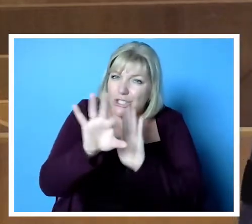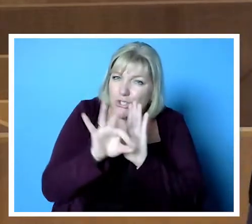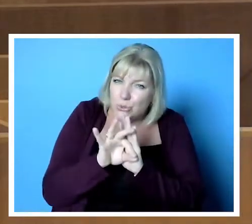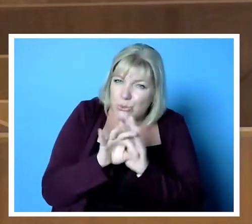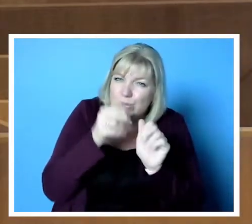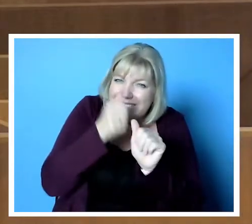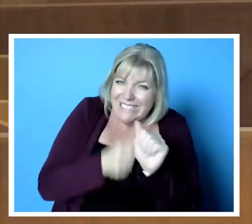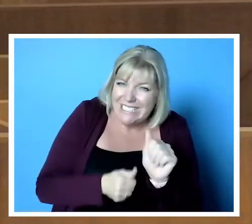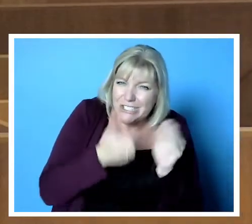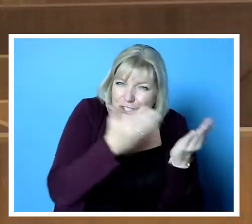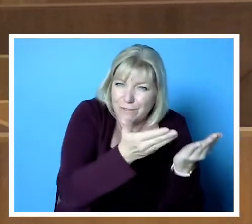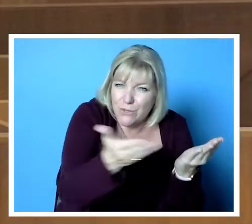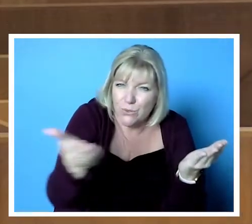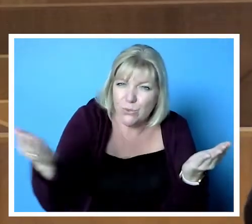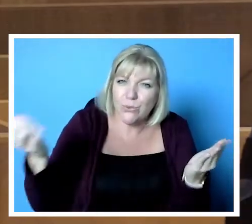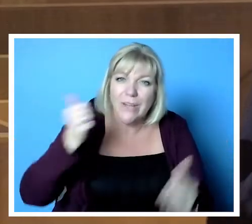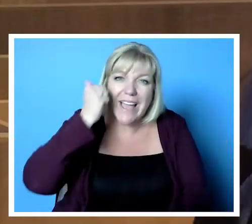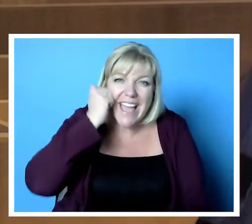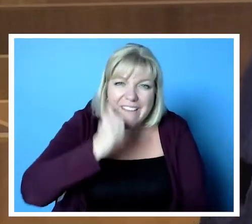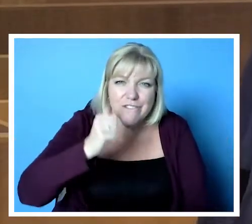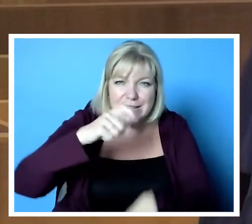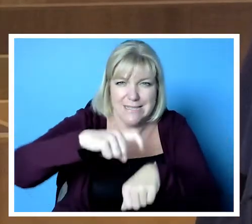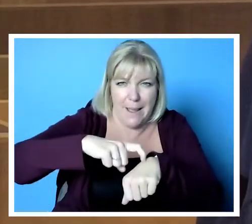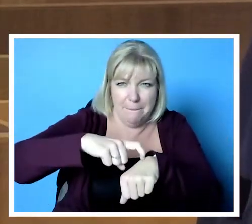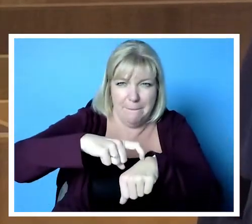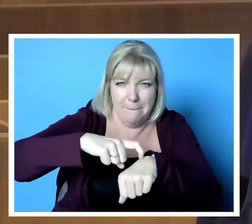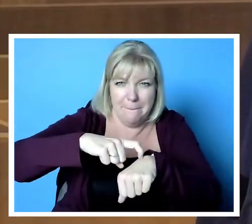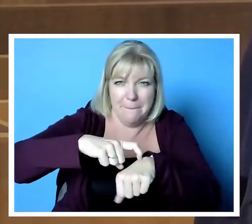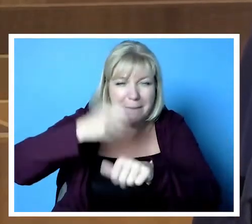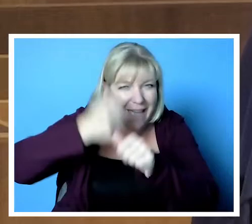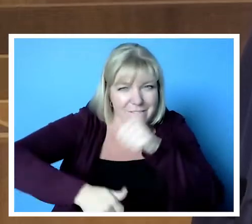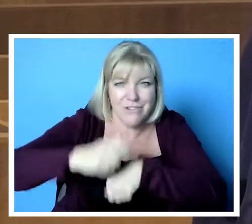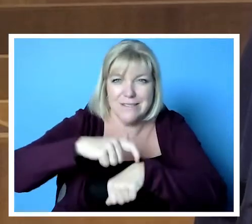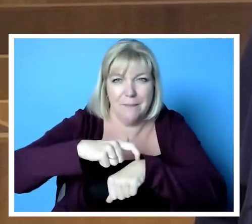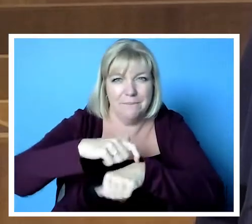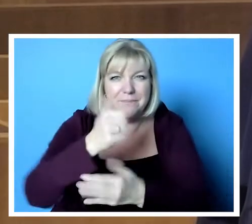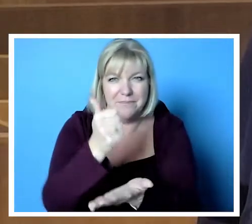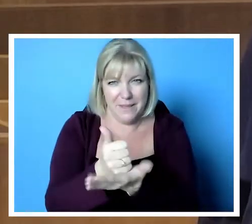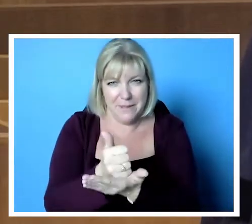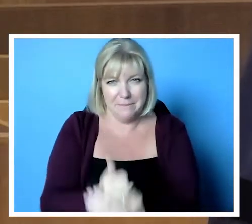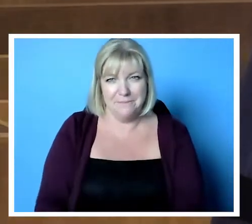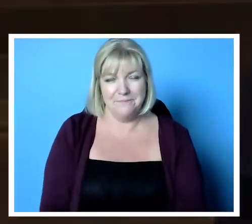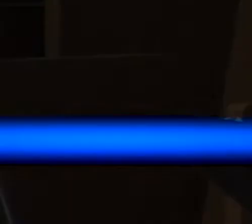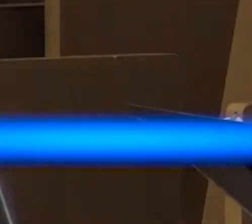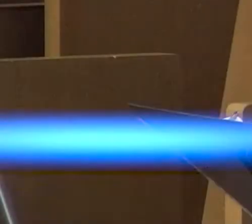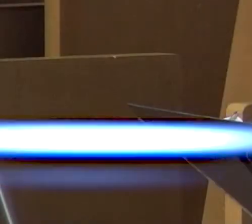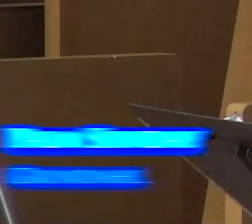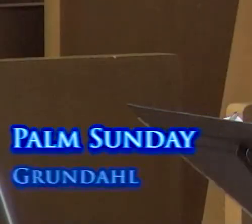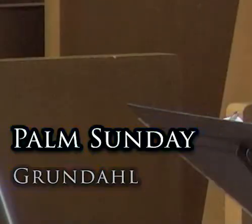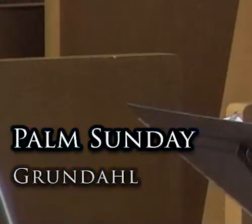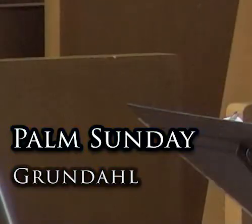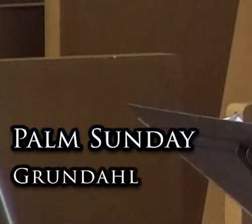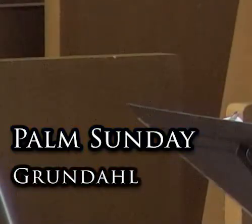us every single time. Amen.